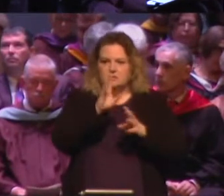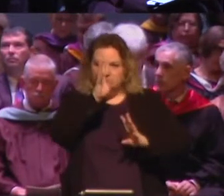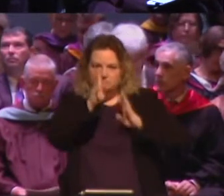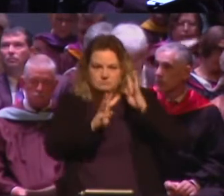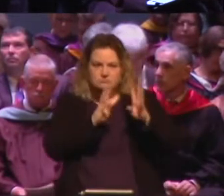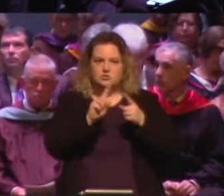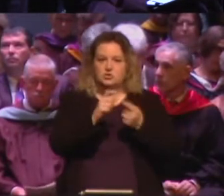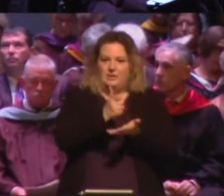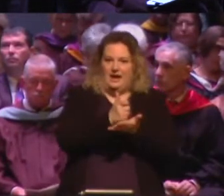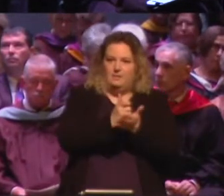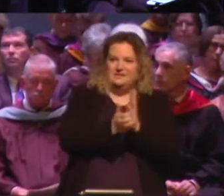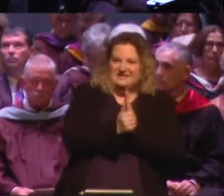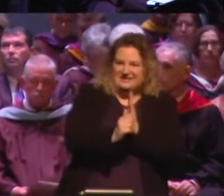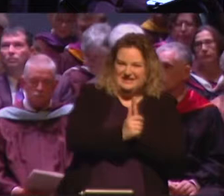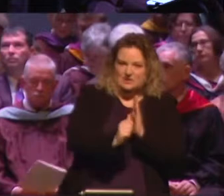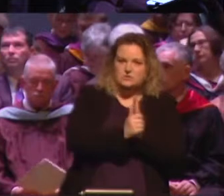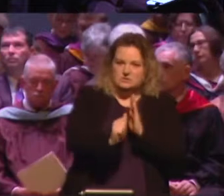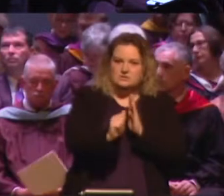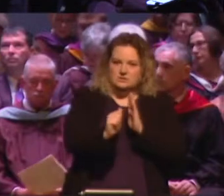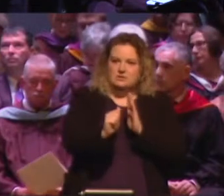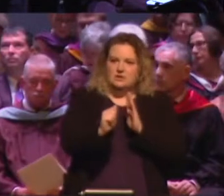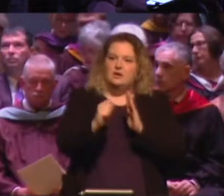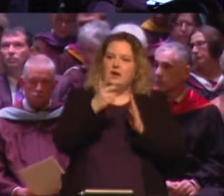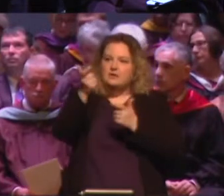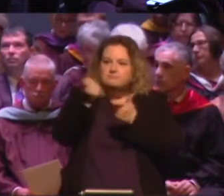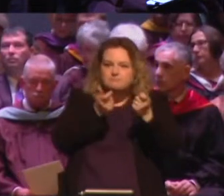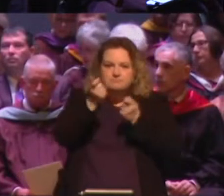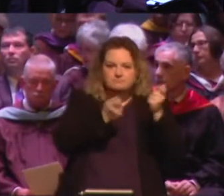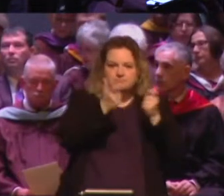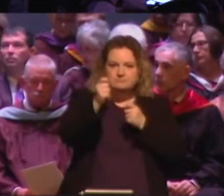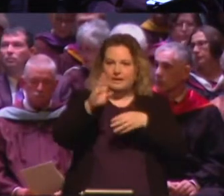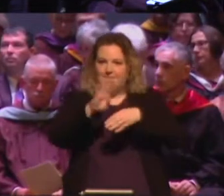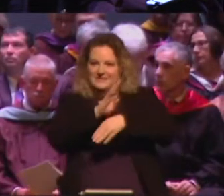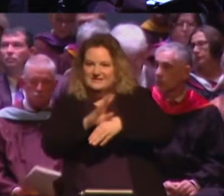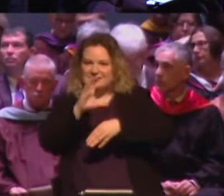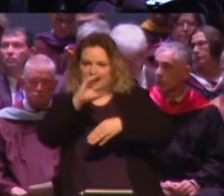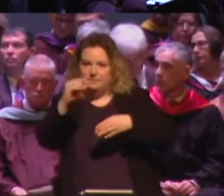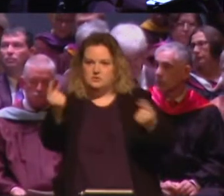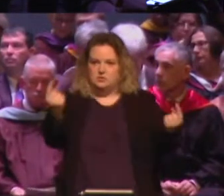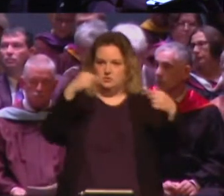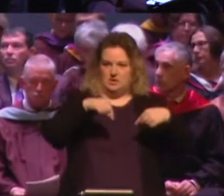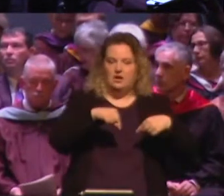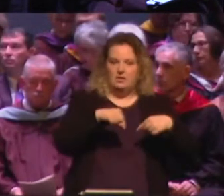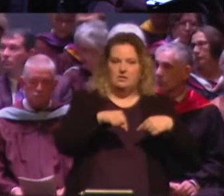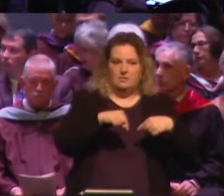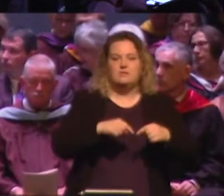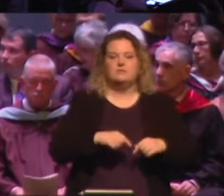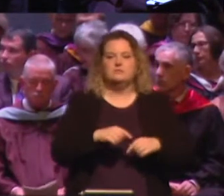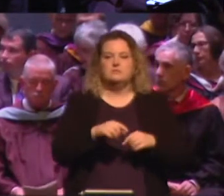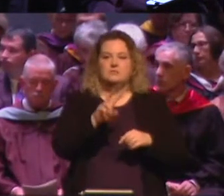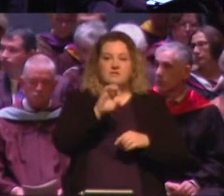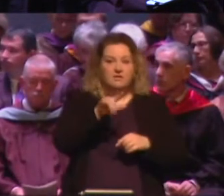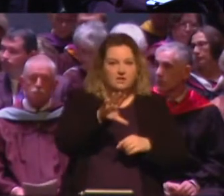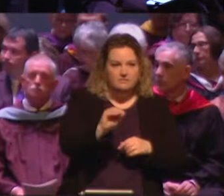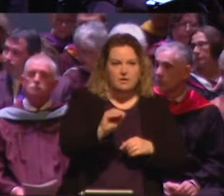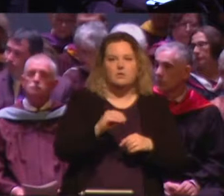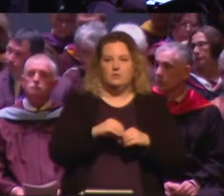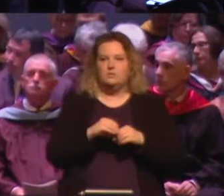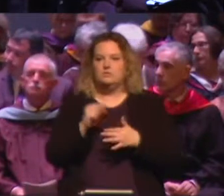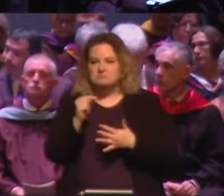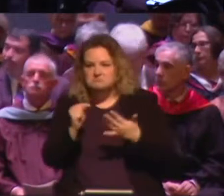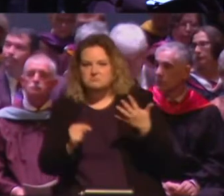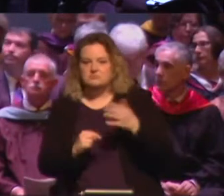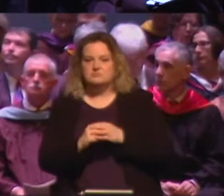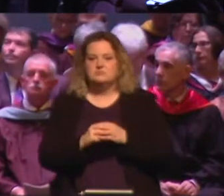gap, and attracting companies such as Volvo and Mercedes-Benz to the state. Additionally, he has been at the helm of South